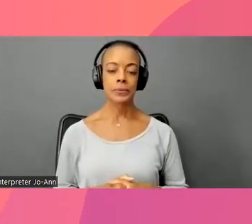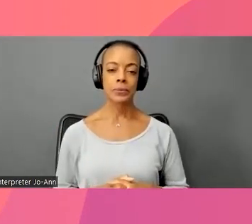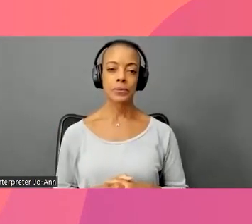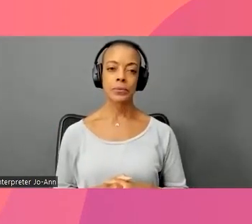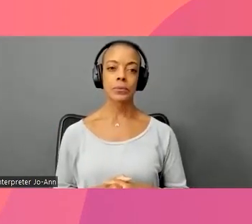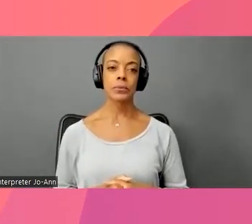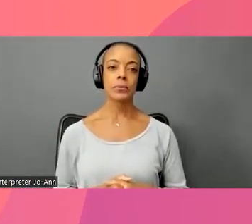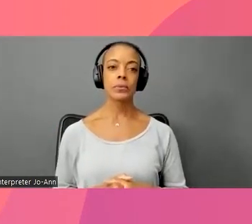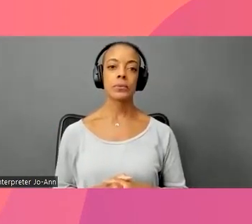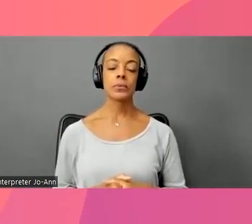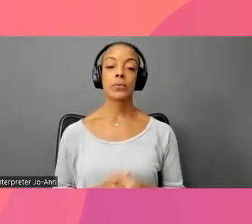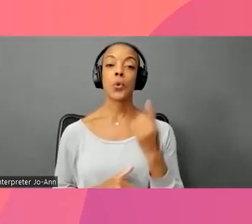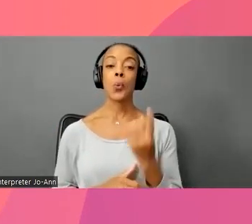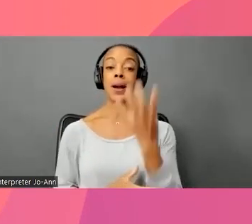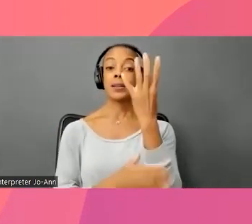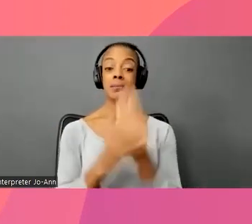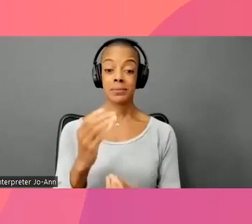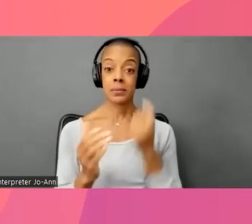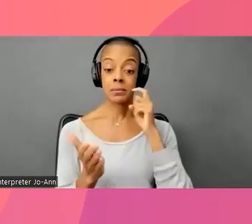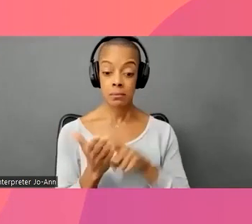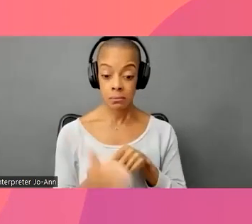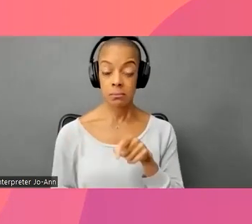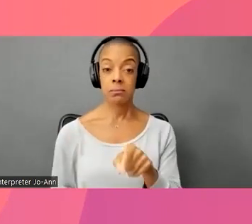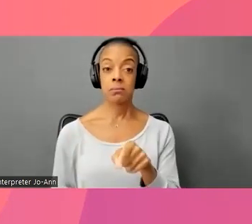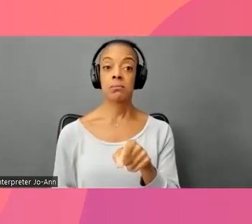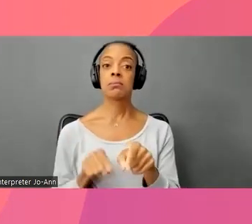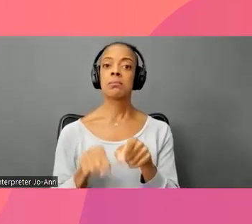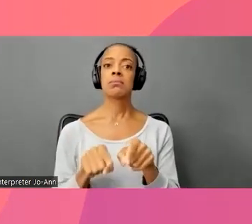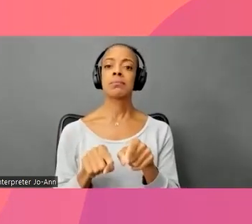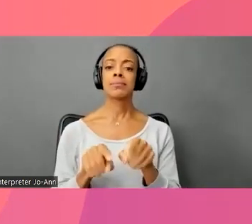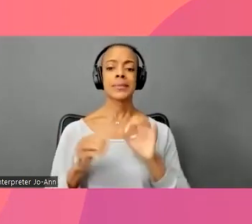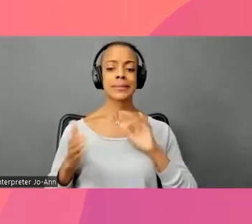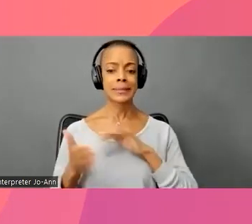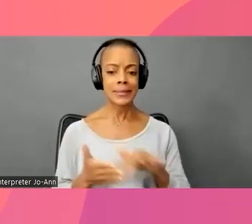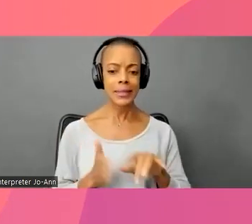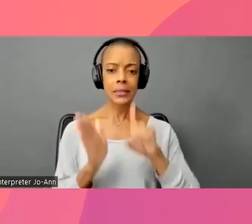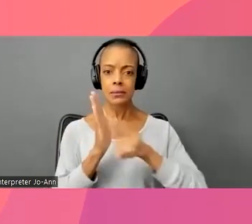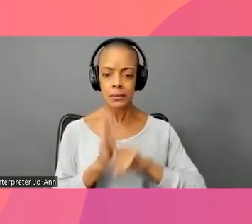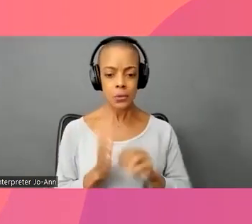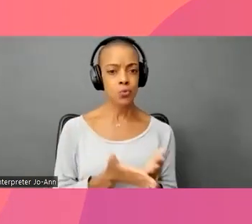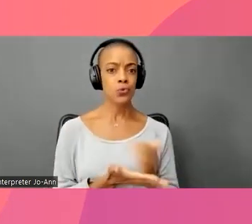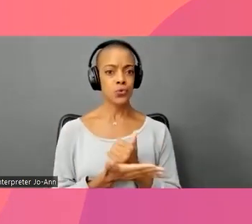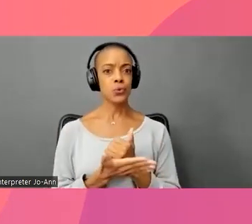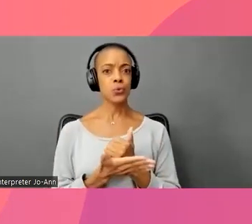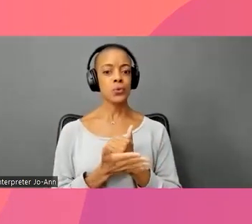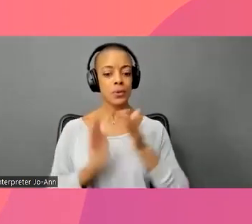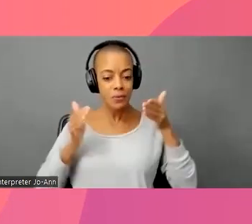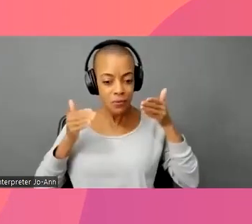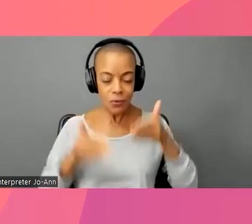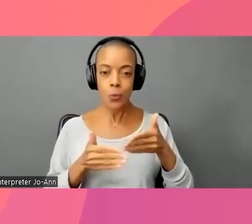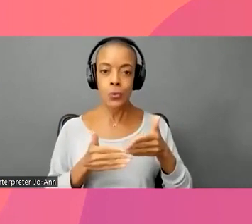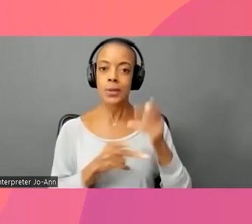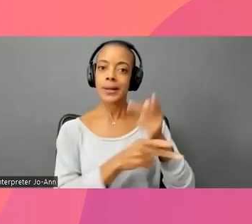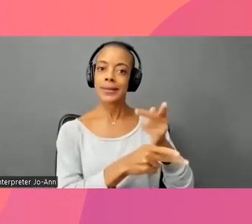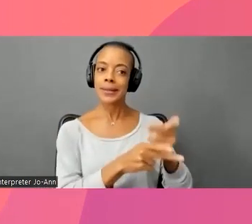One of the first gaps that we addressed was the fact that no studies or reviews have exclusively focused on the clinical care